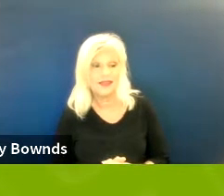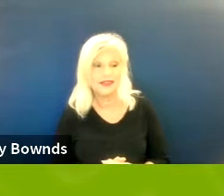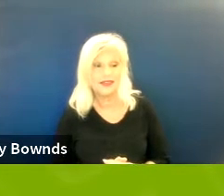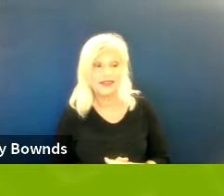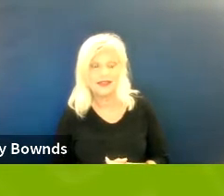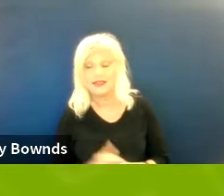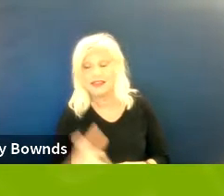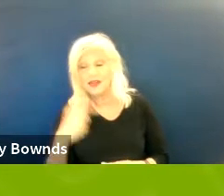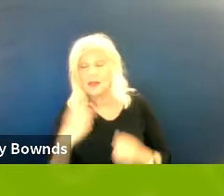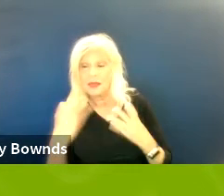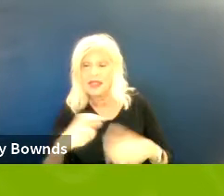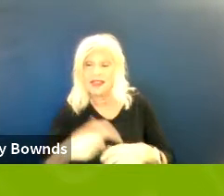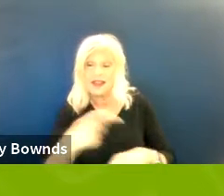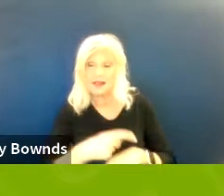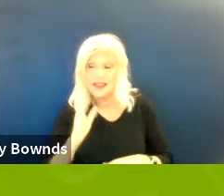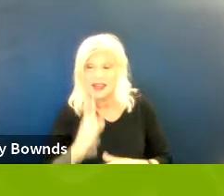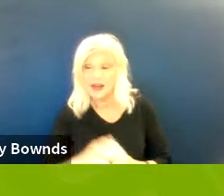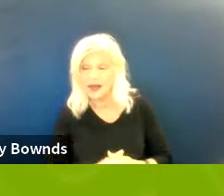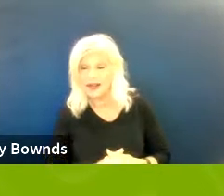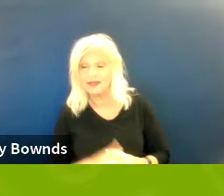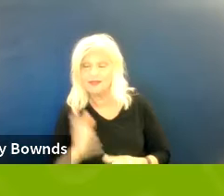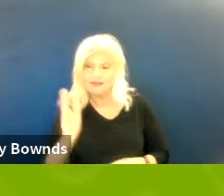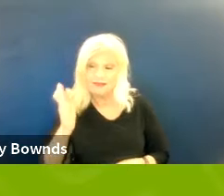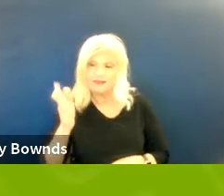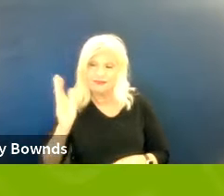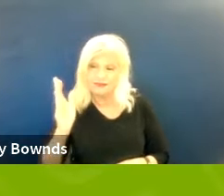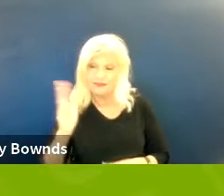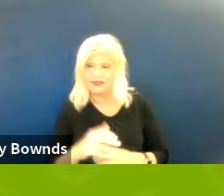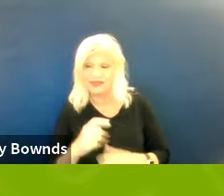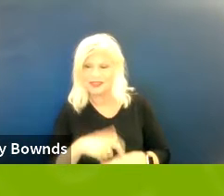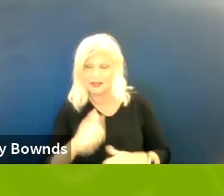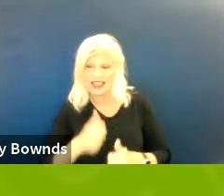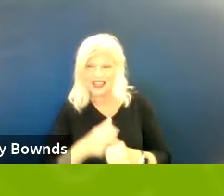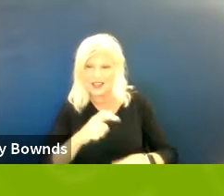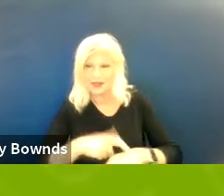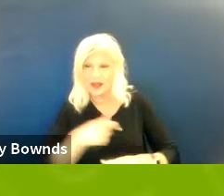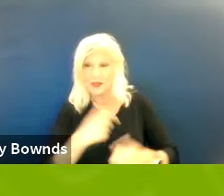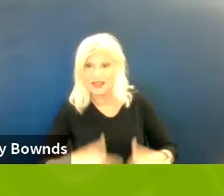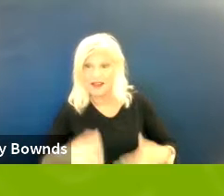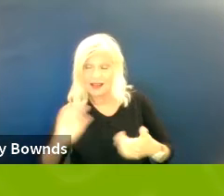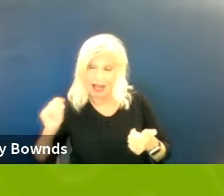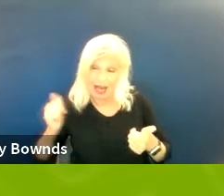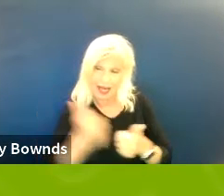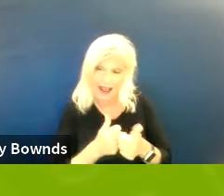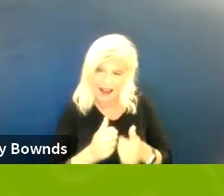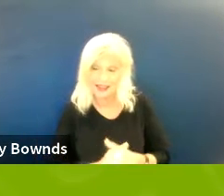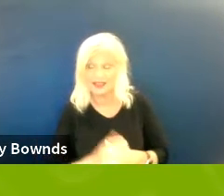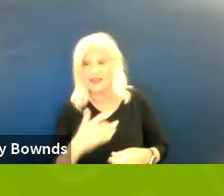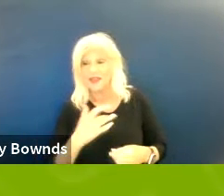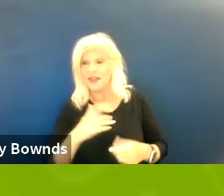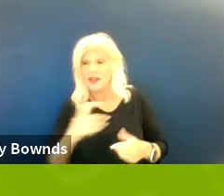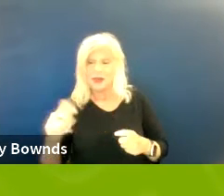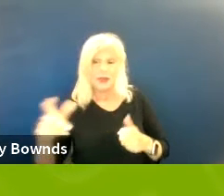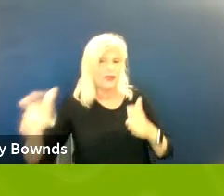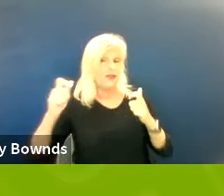multiple times today, and it will be my job to catch up on the time we lost. So if you feel that I'm going too